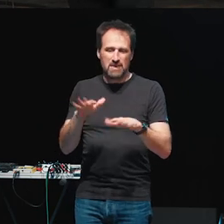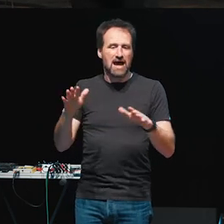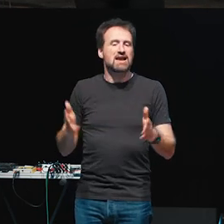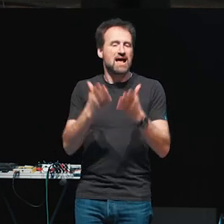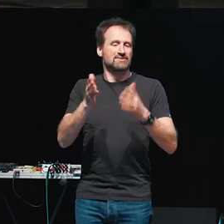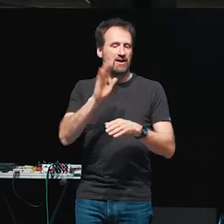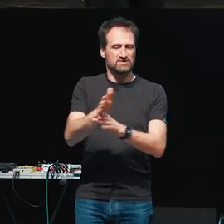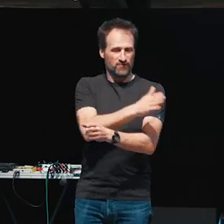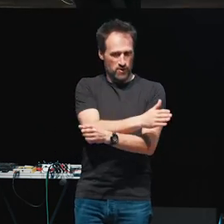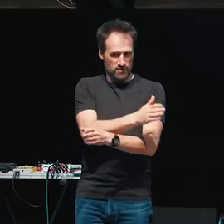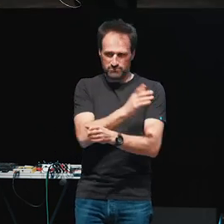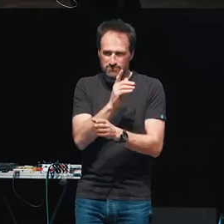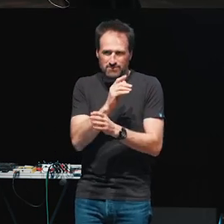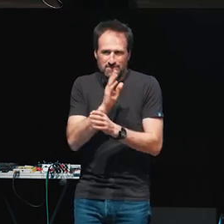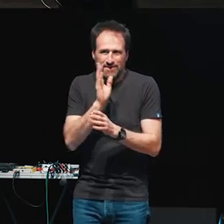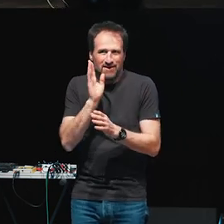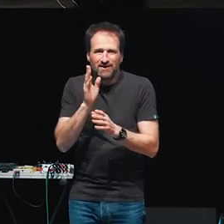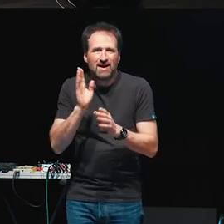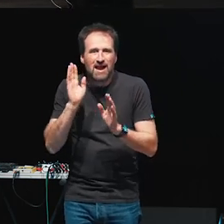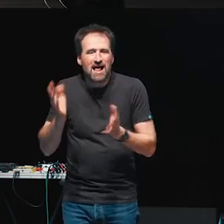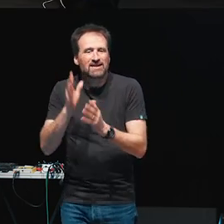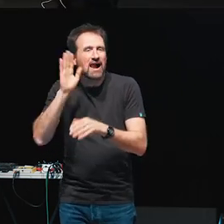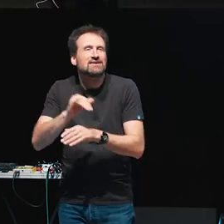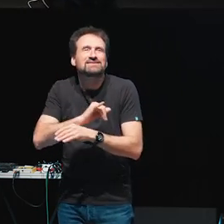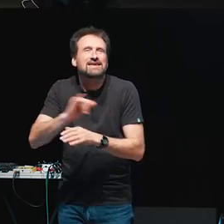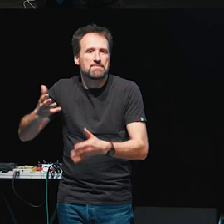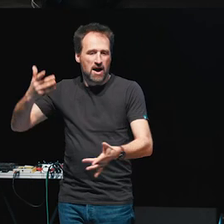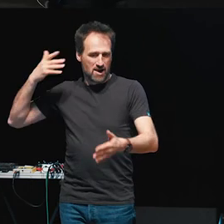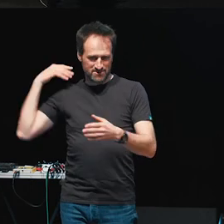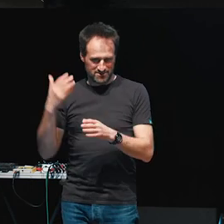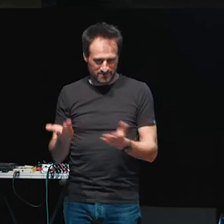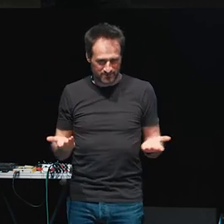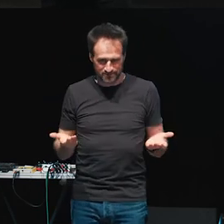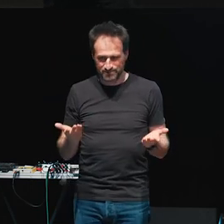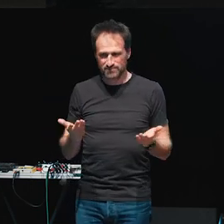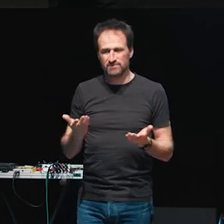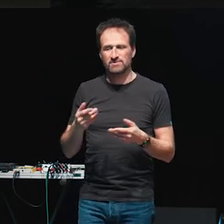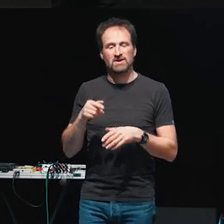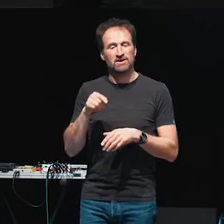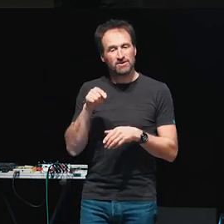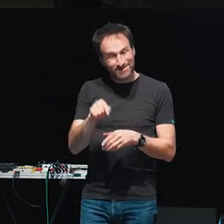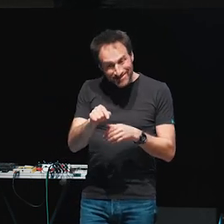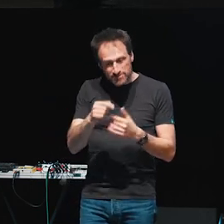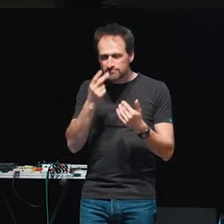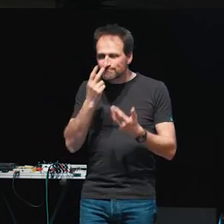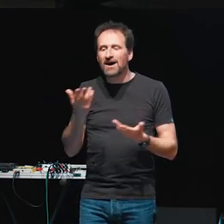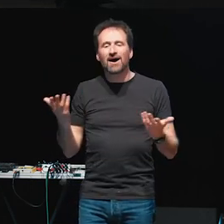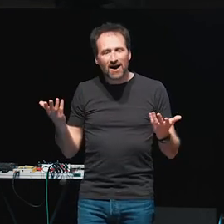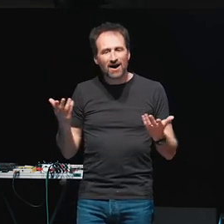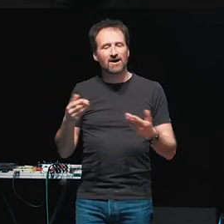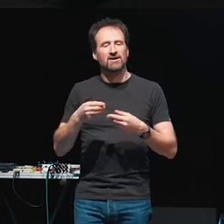than before, like ever before. So because this was simpler, we have looked at solutions like the